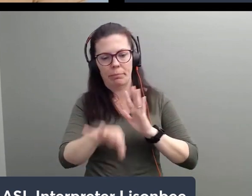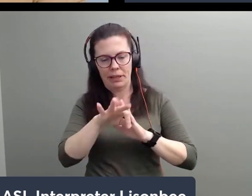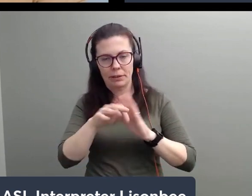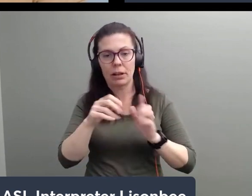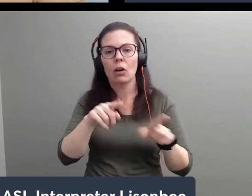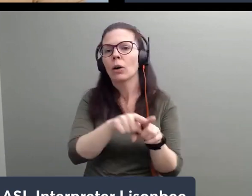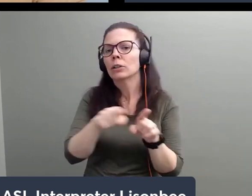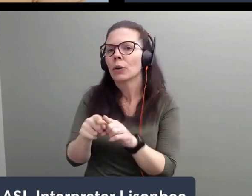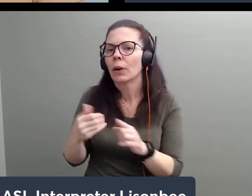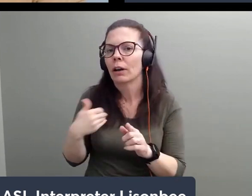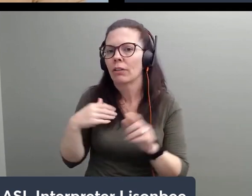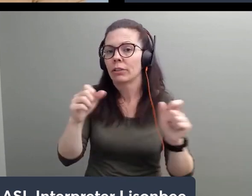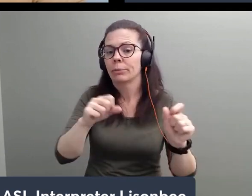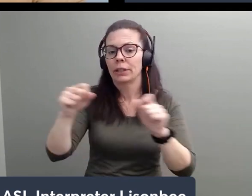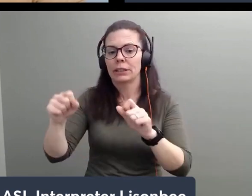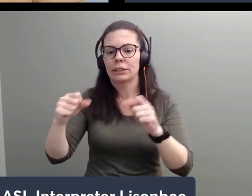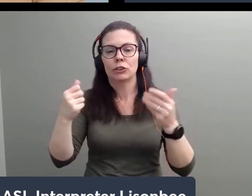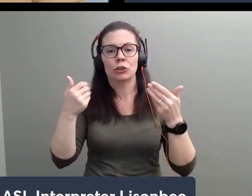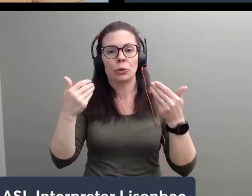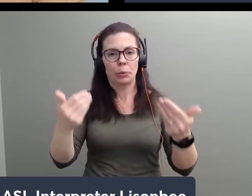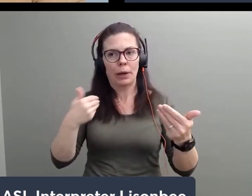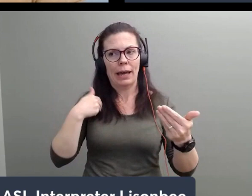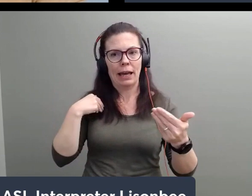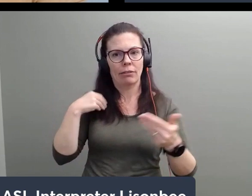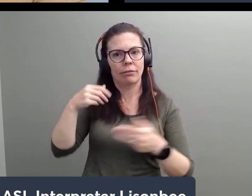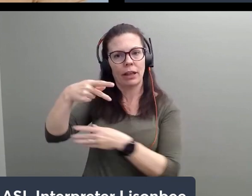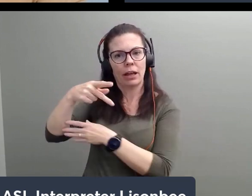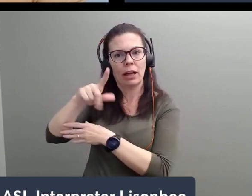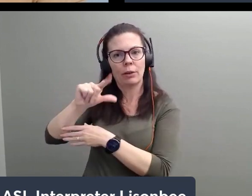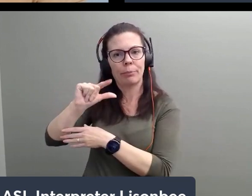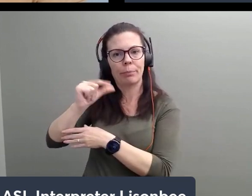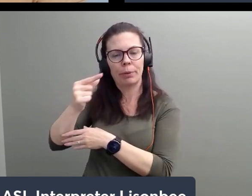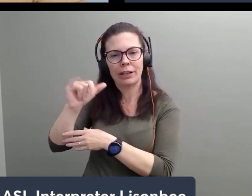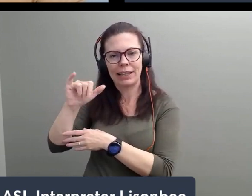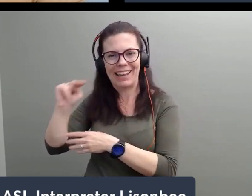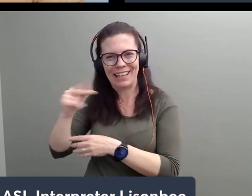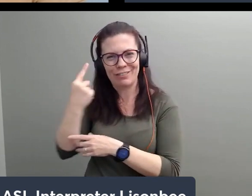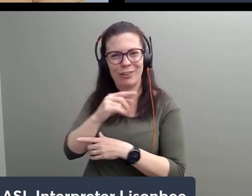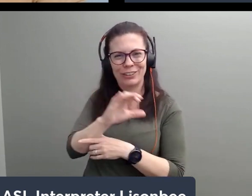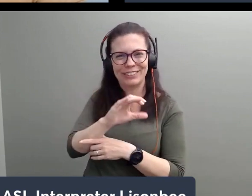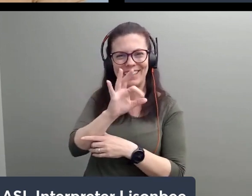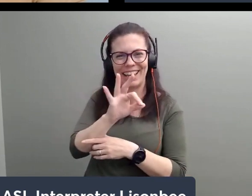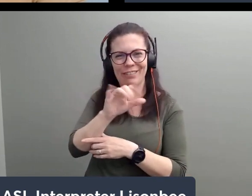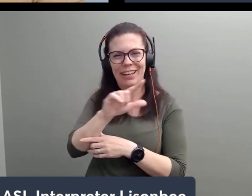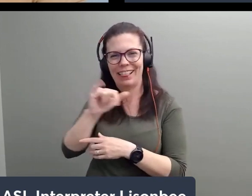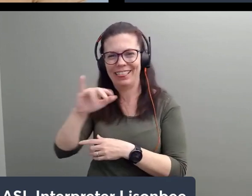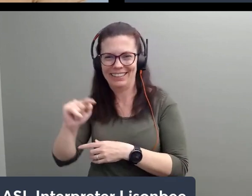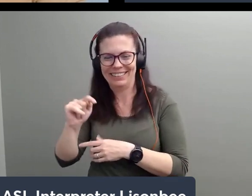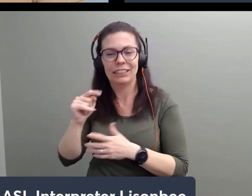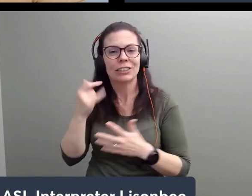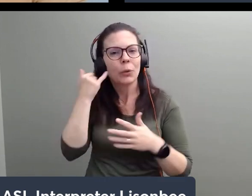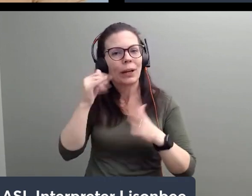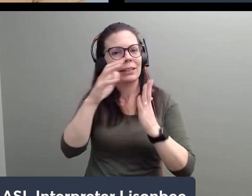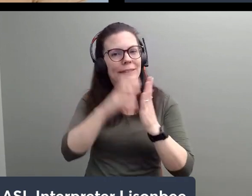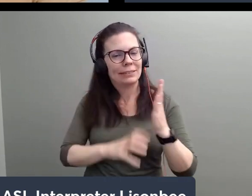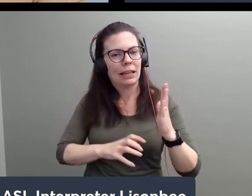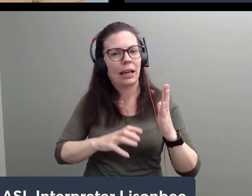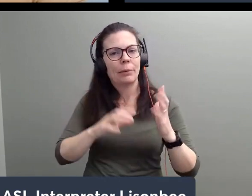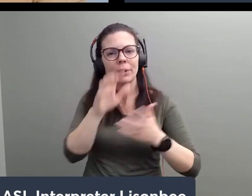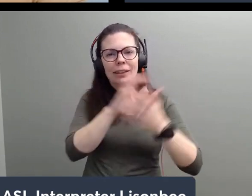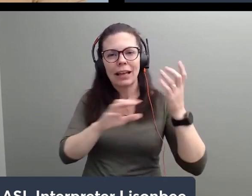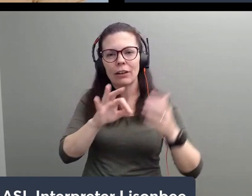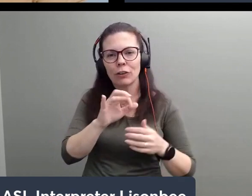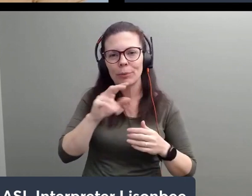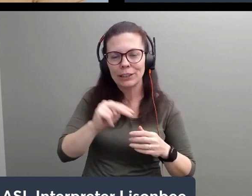ability to have a plugin for CFL lint. So as I type CloudFormation templates in JSON or YAML, I